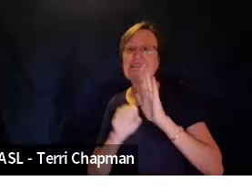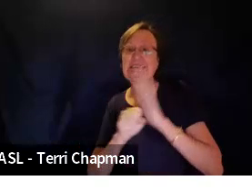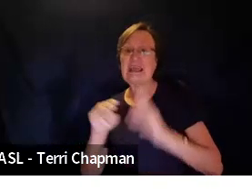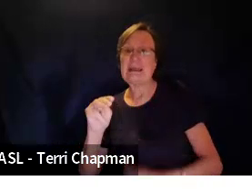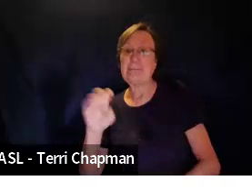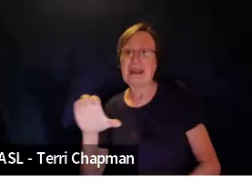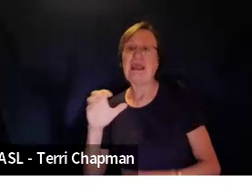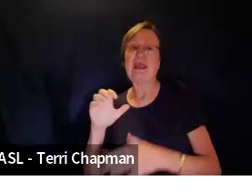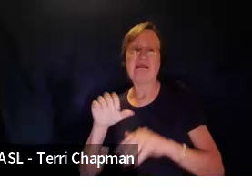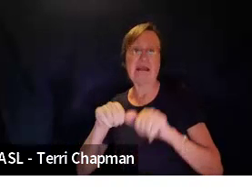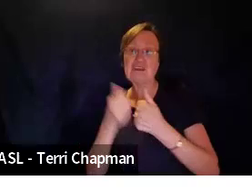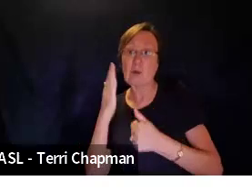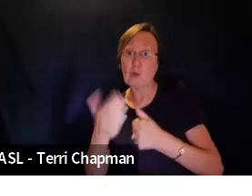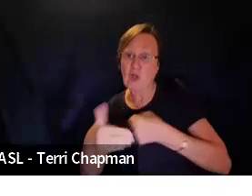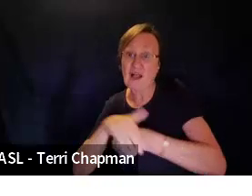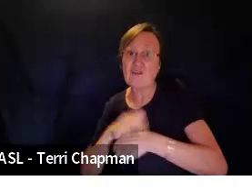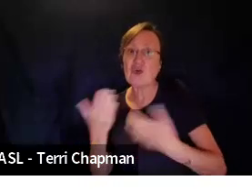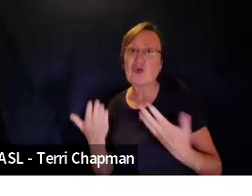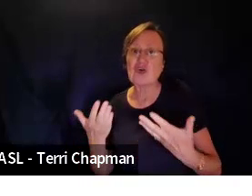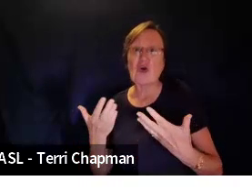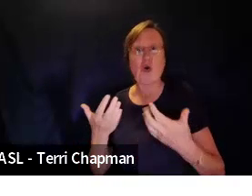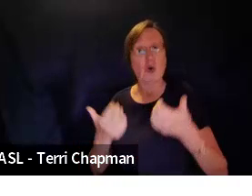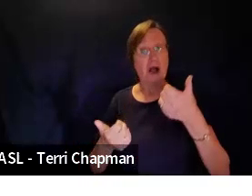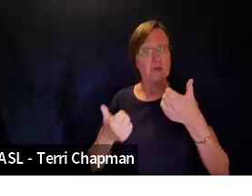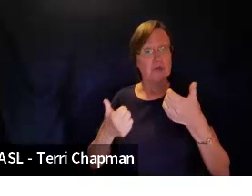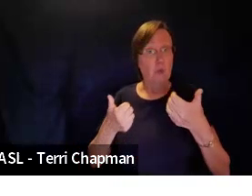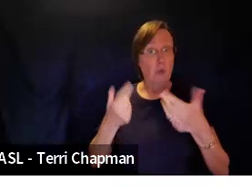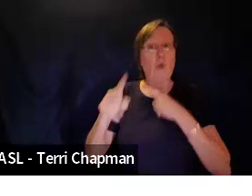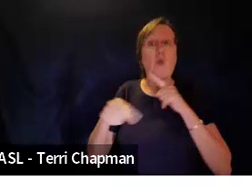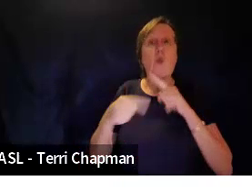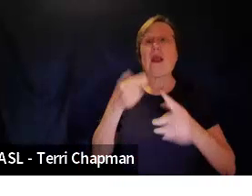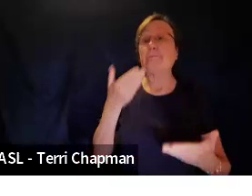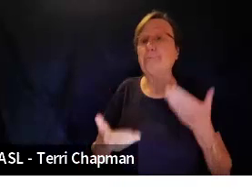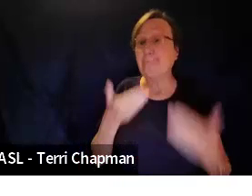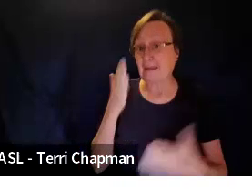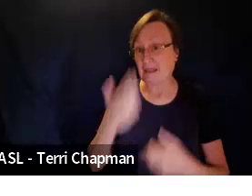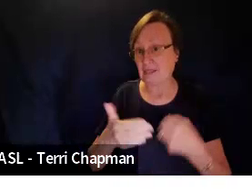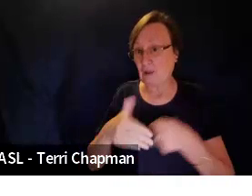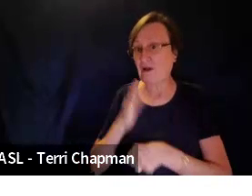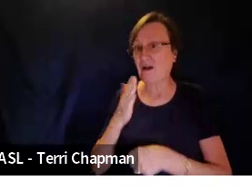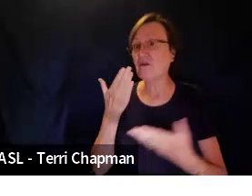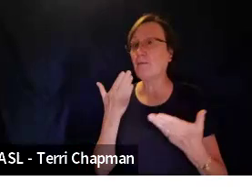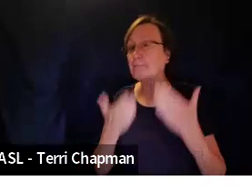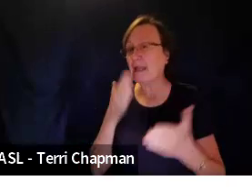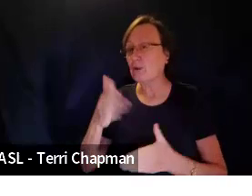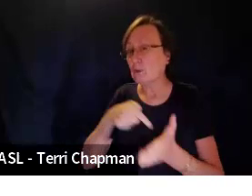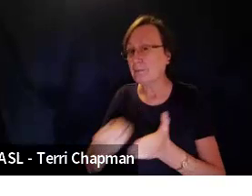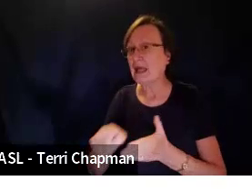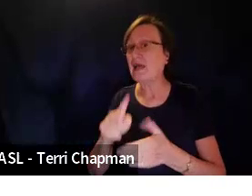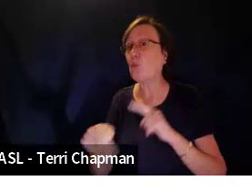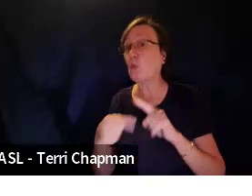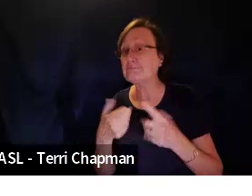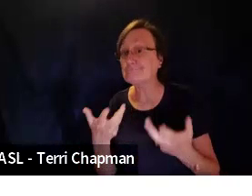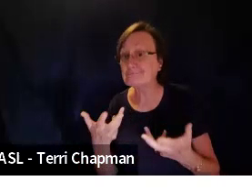cover that service, under what circumstances might they cover that, meaning they'll pay for that service. And they might